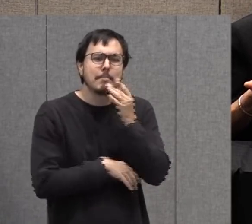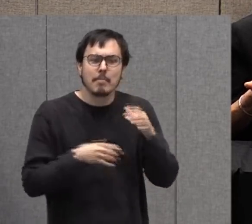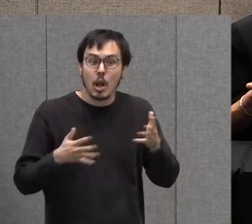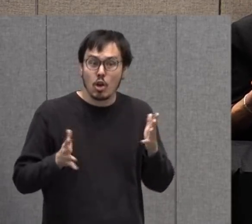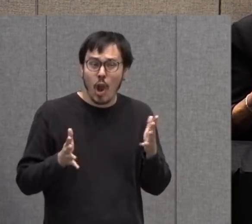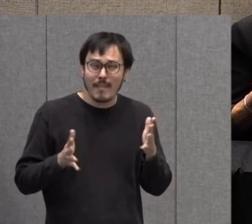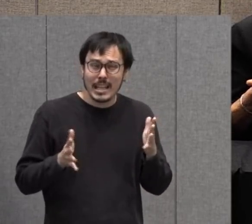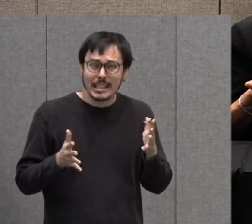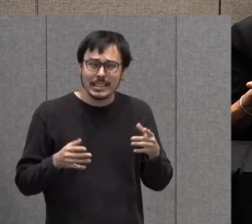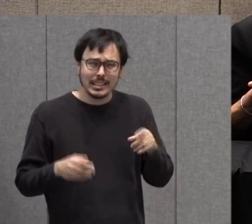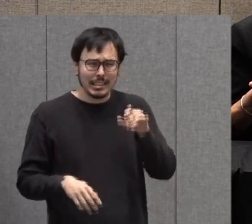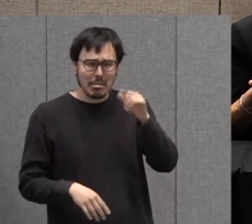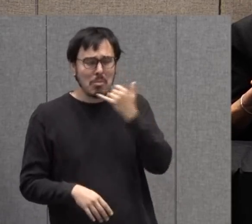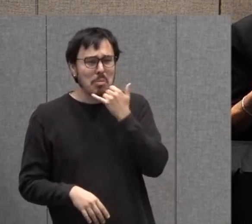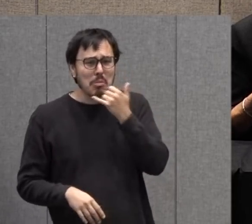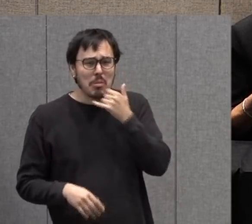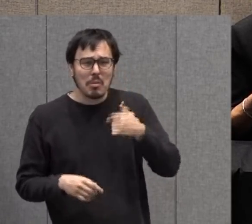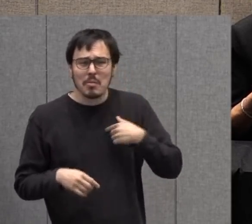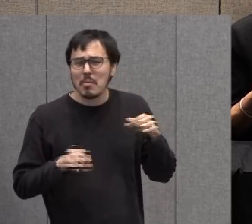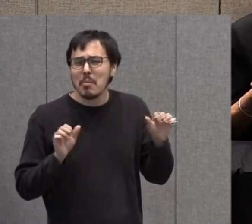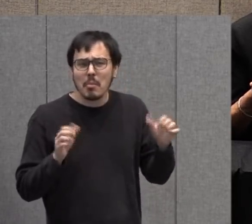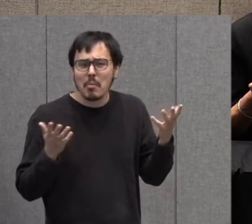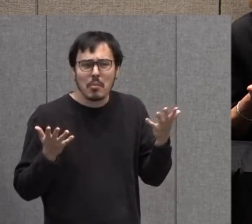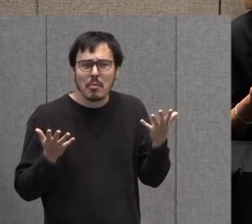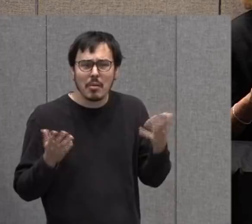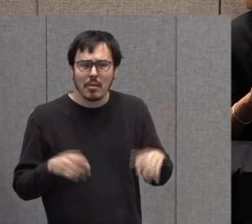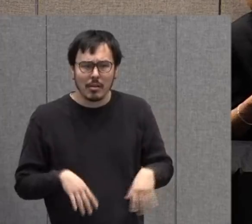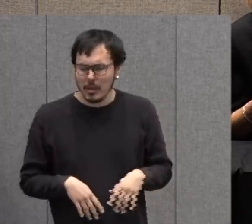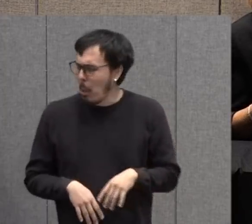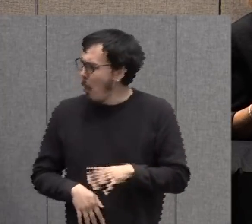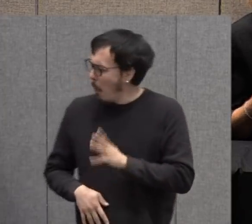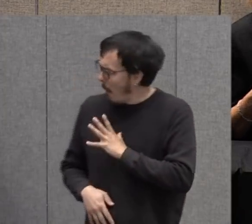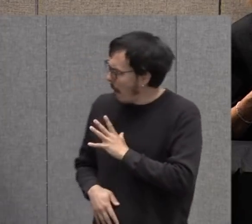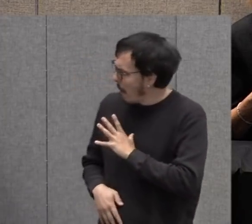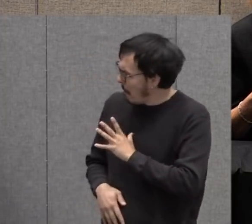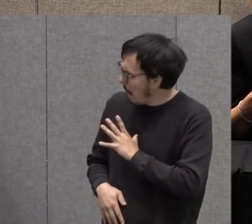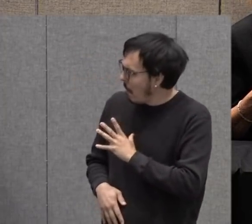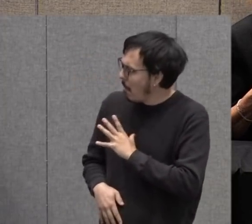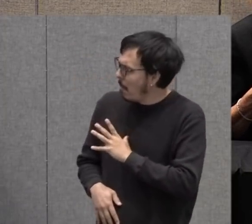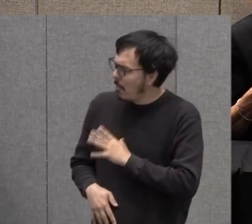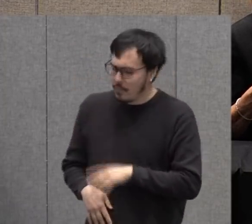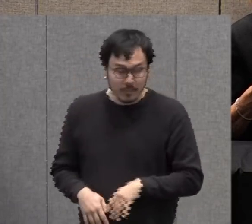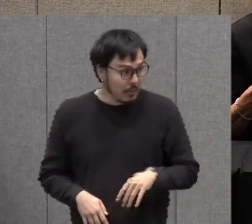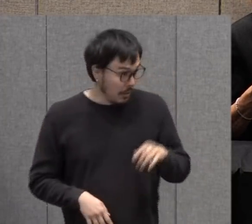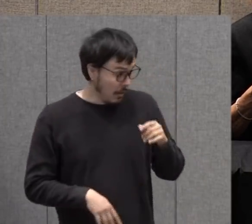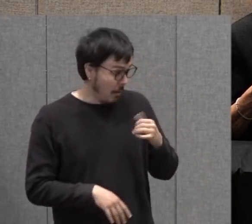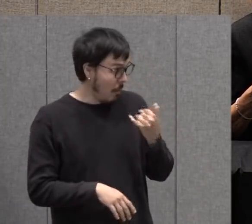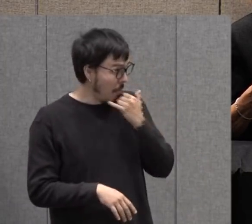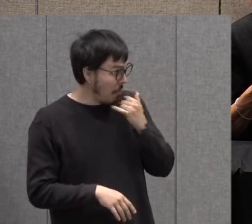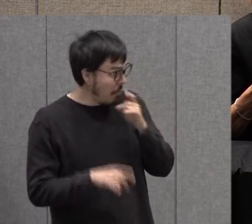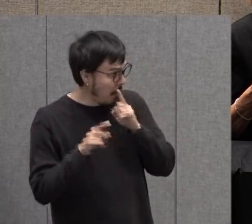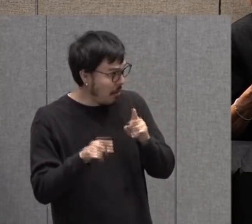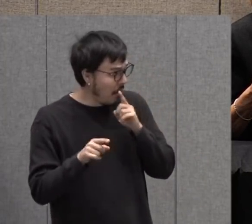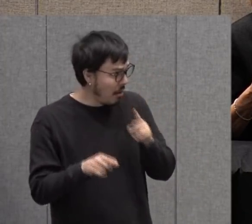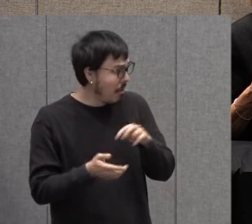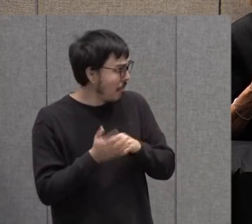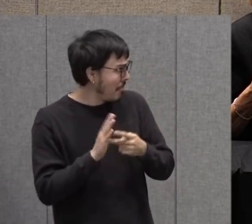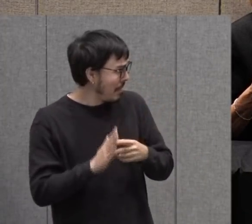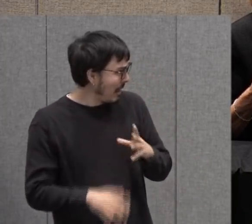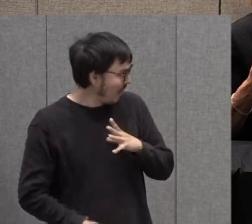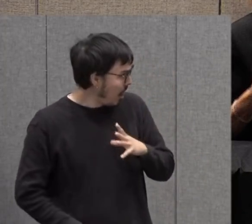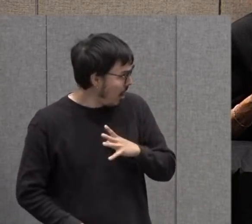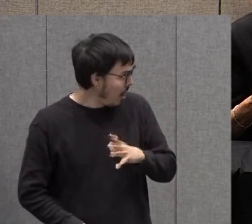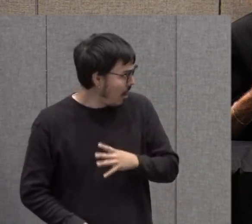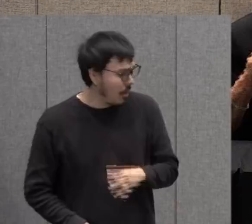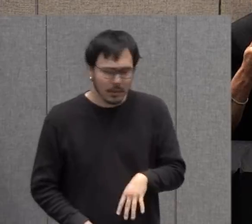if I'm wrong? It's okay. Do you think it would be okay if I got the answer wrong? It is because we can check and we can know the right